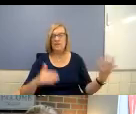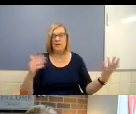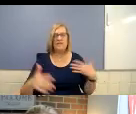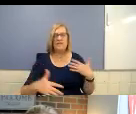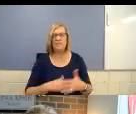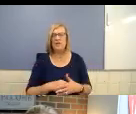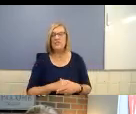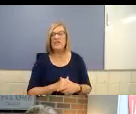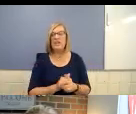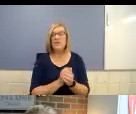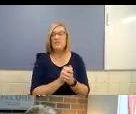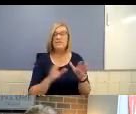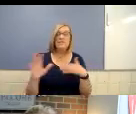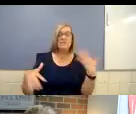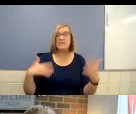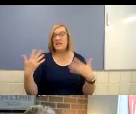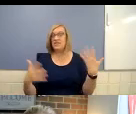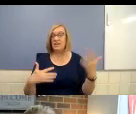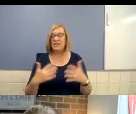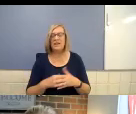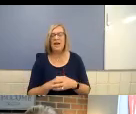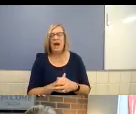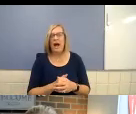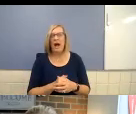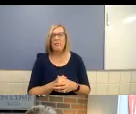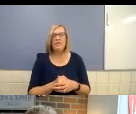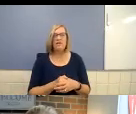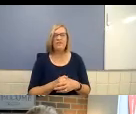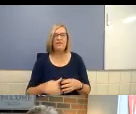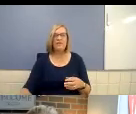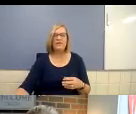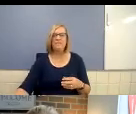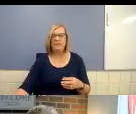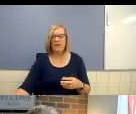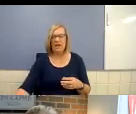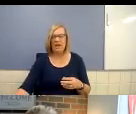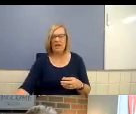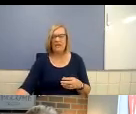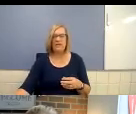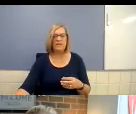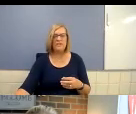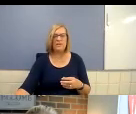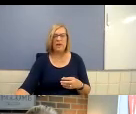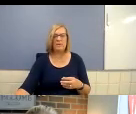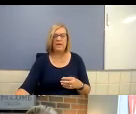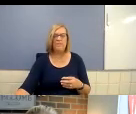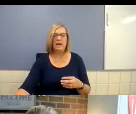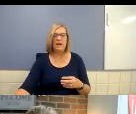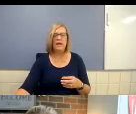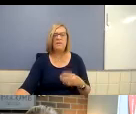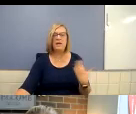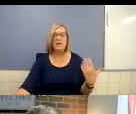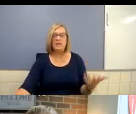And so as the computer is getting close, deciding it's going to get there. It's our first year, and here it's popping